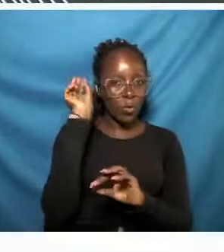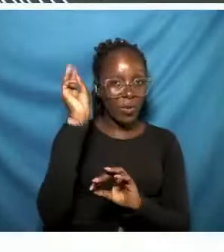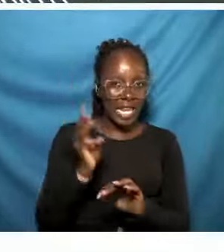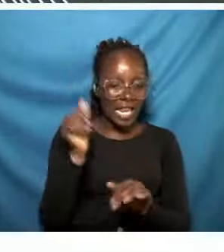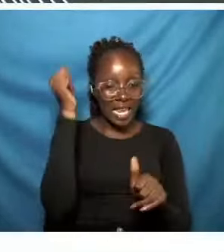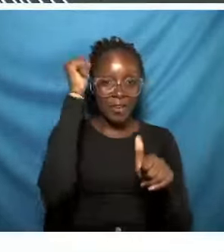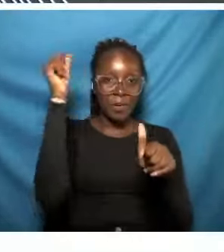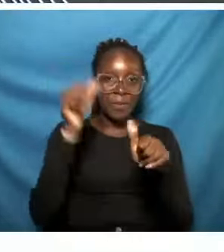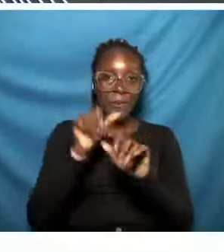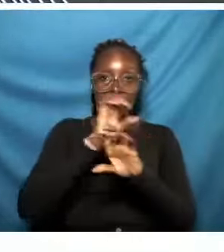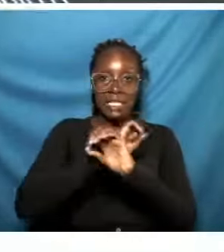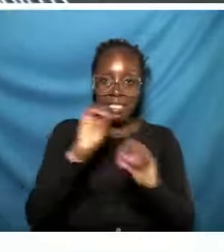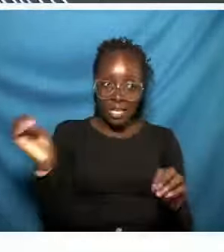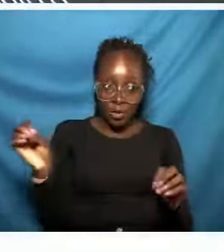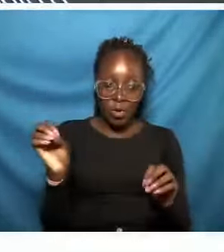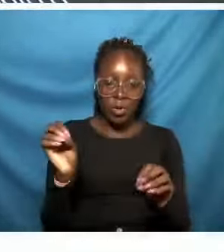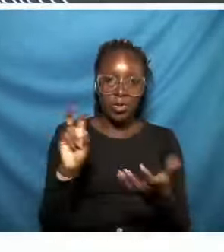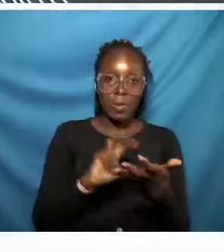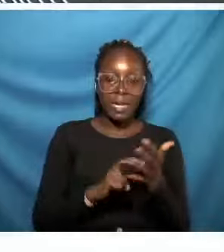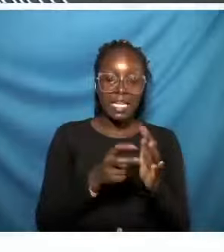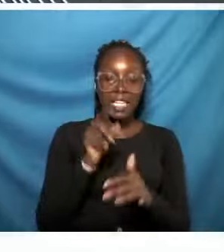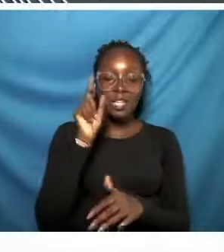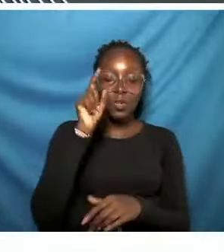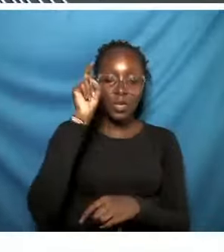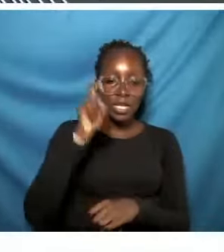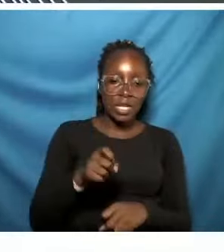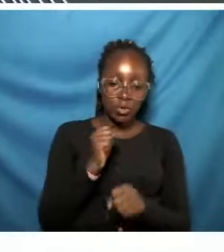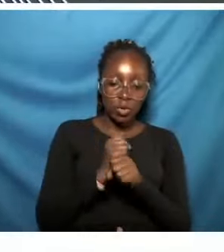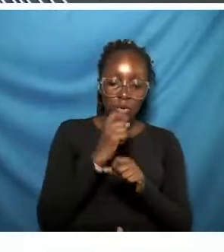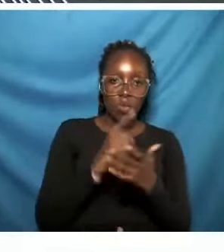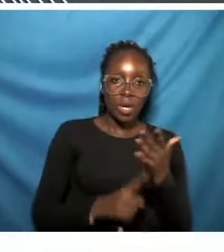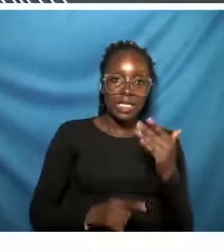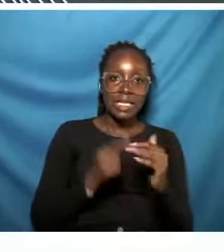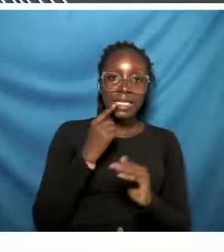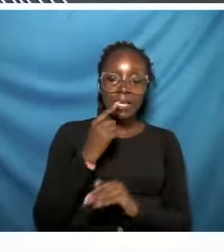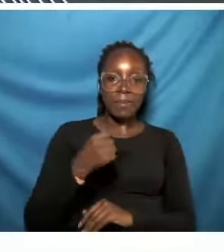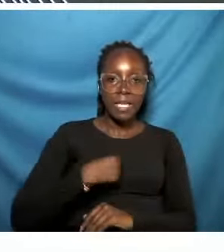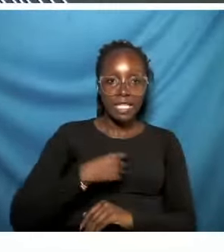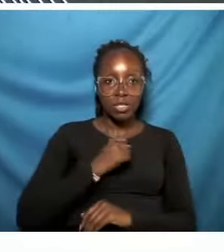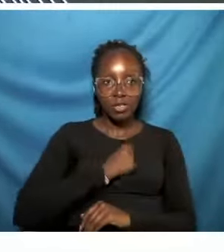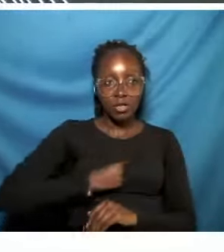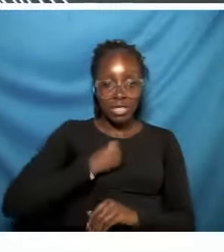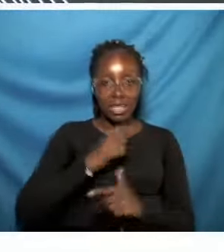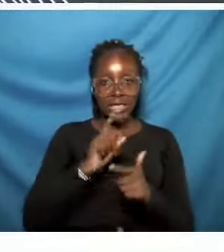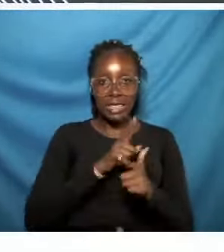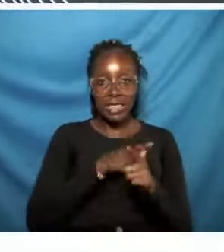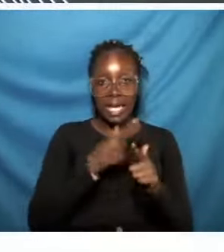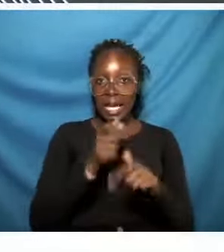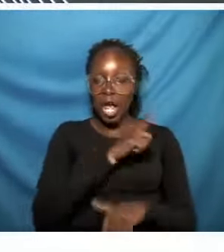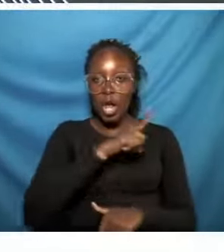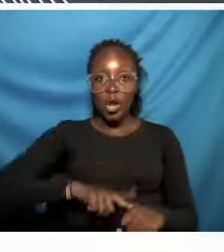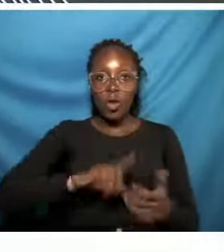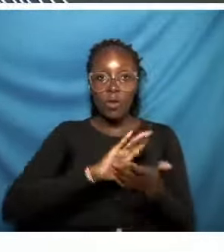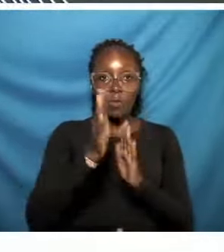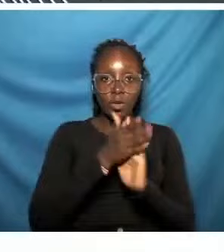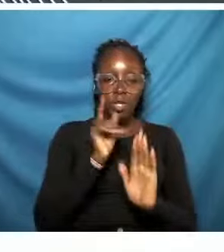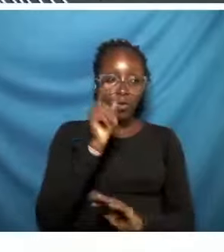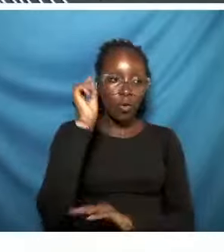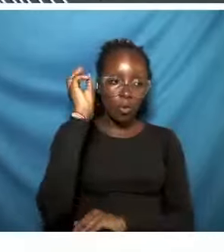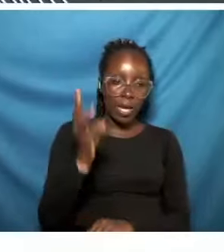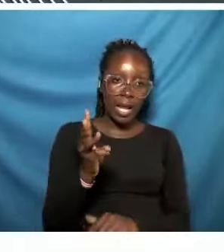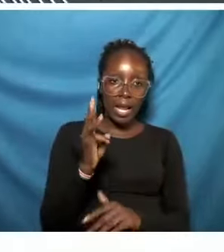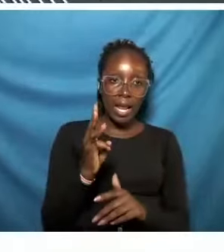the password is to say, I am sorry, Lord. Then the Lord forgives you. But the second thing from verse 13 and 14 is